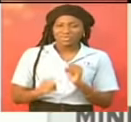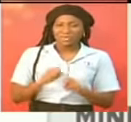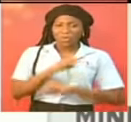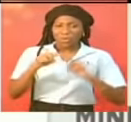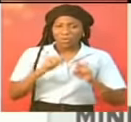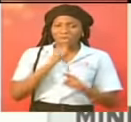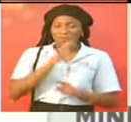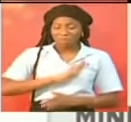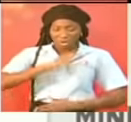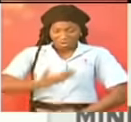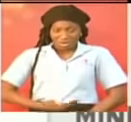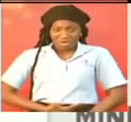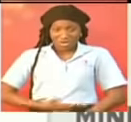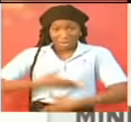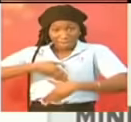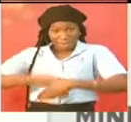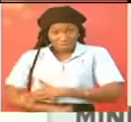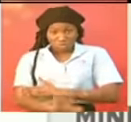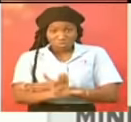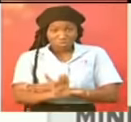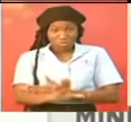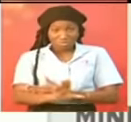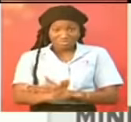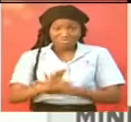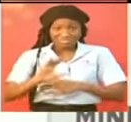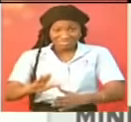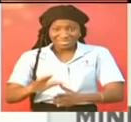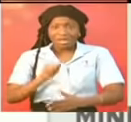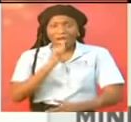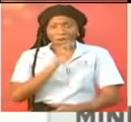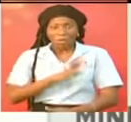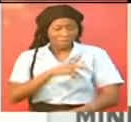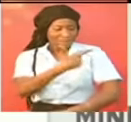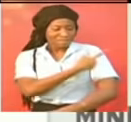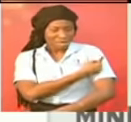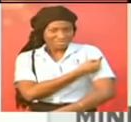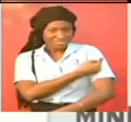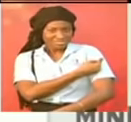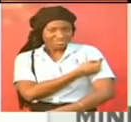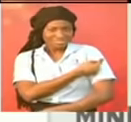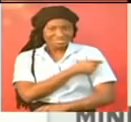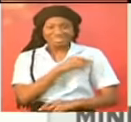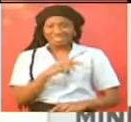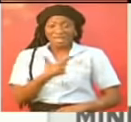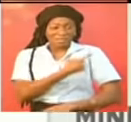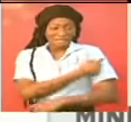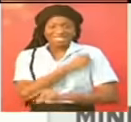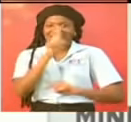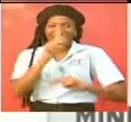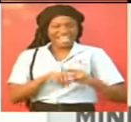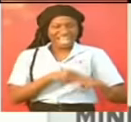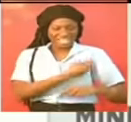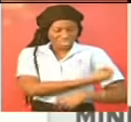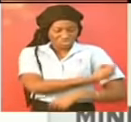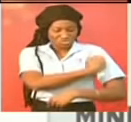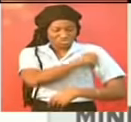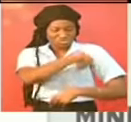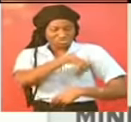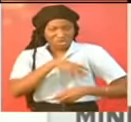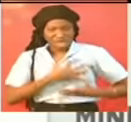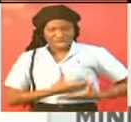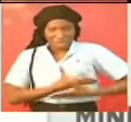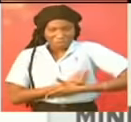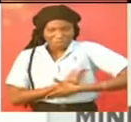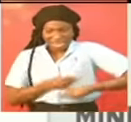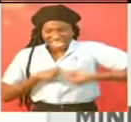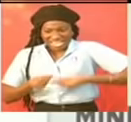isn't transmitted in the breast milk to the baby. All that is transmitted, in fact, are good things. The antibodies that mother makes goes